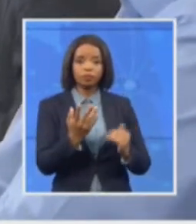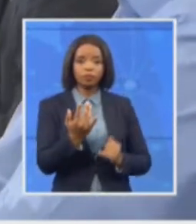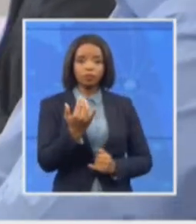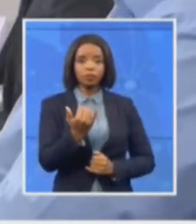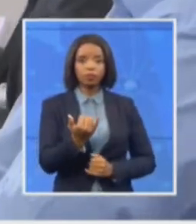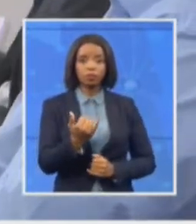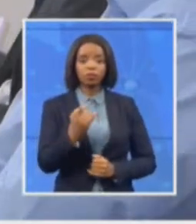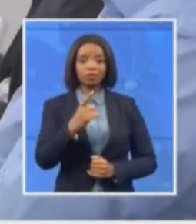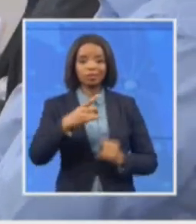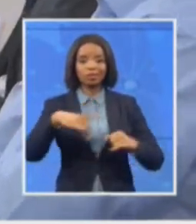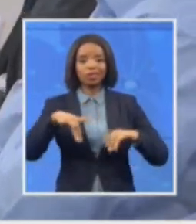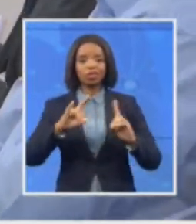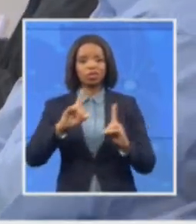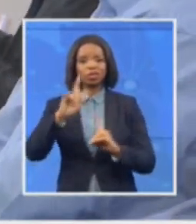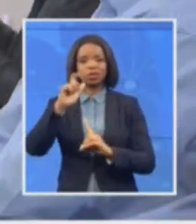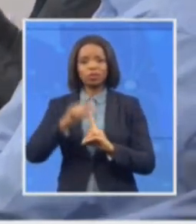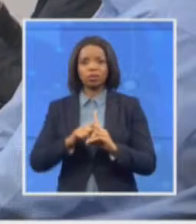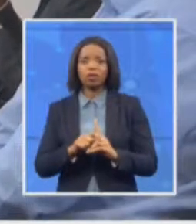to all the charges.